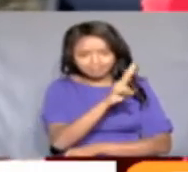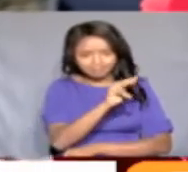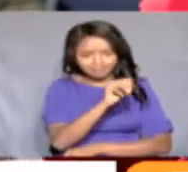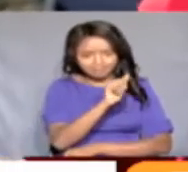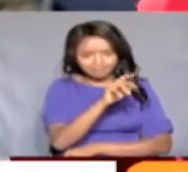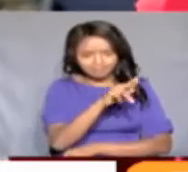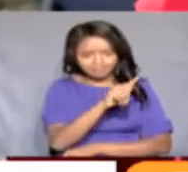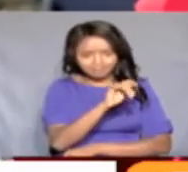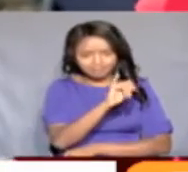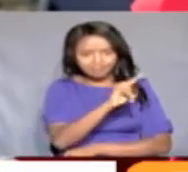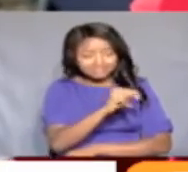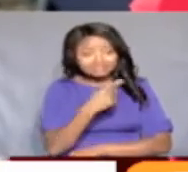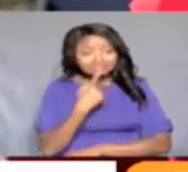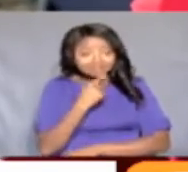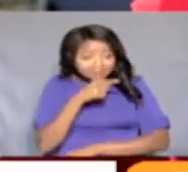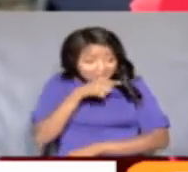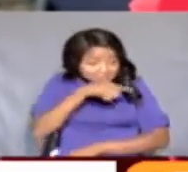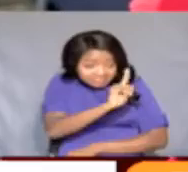mwenyewe ni lab.